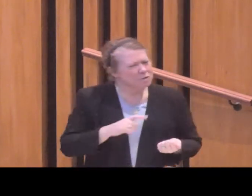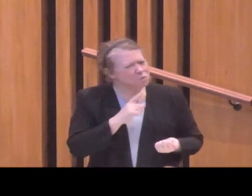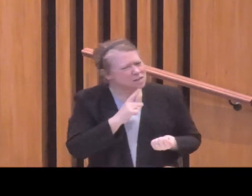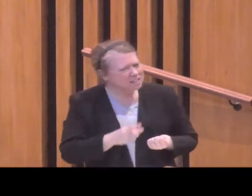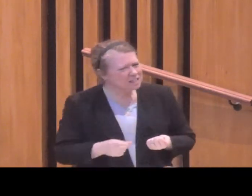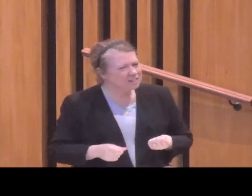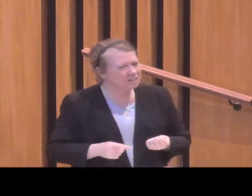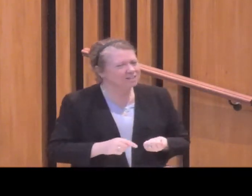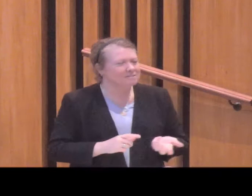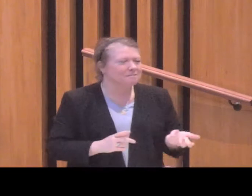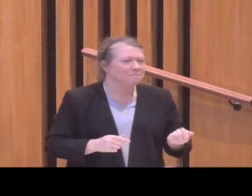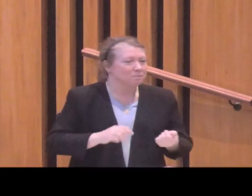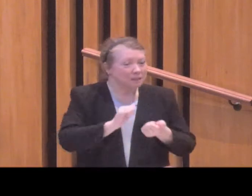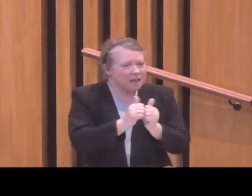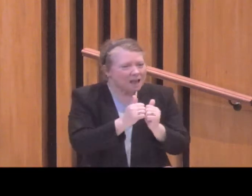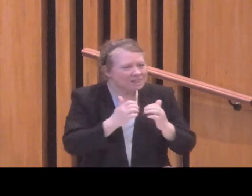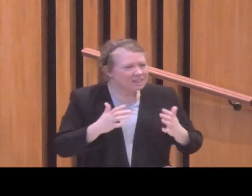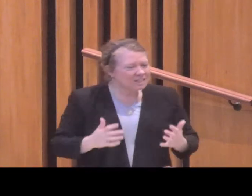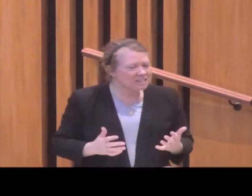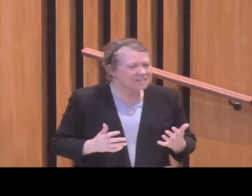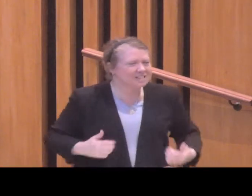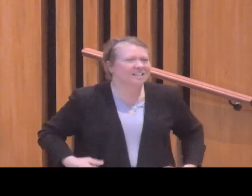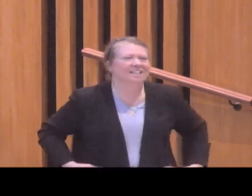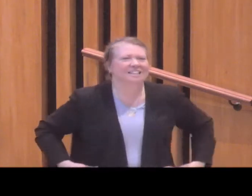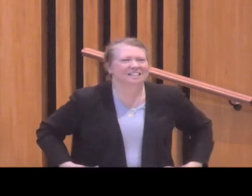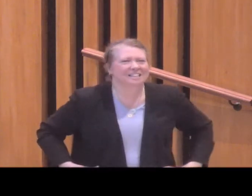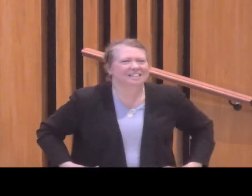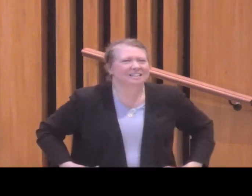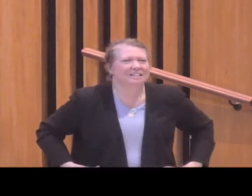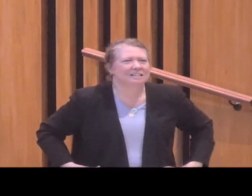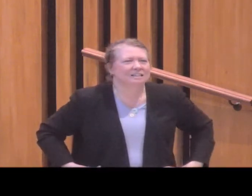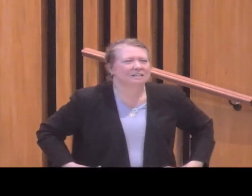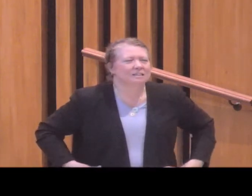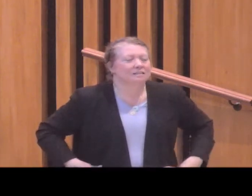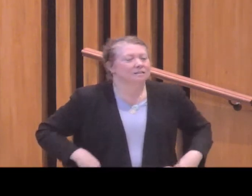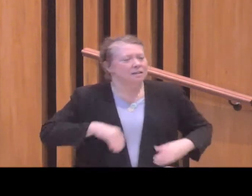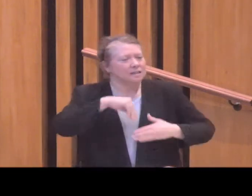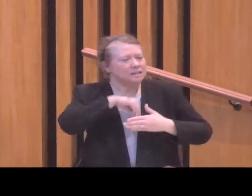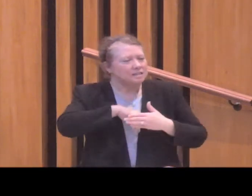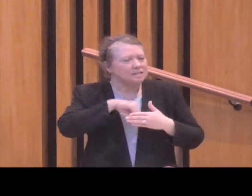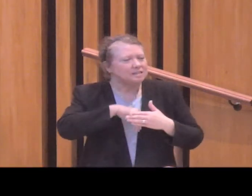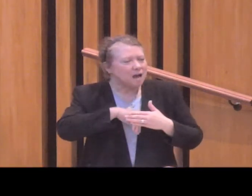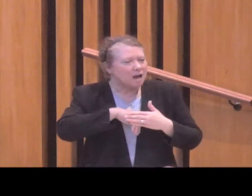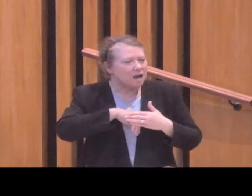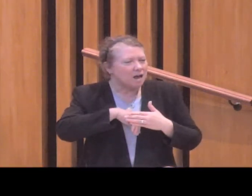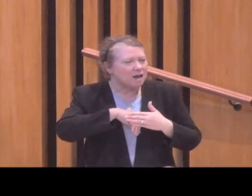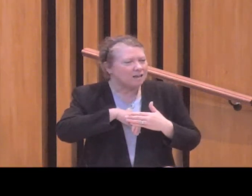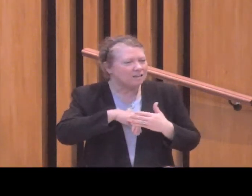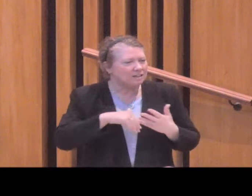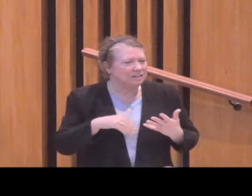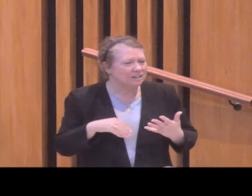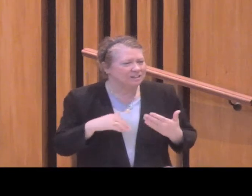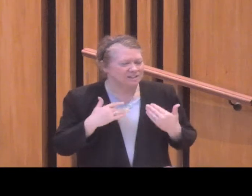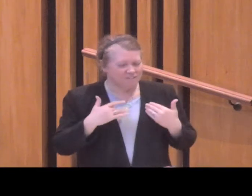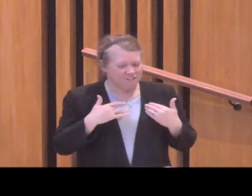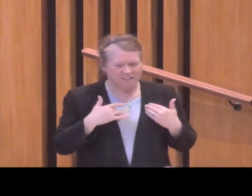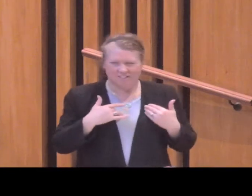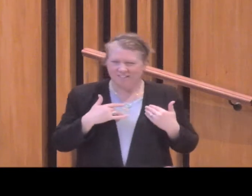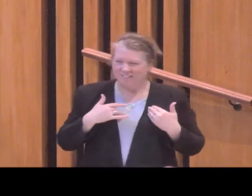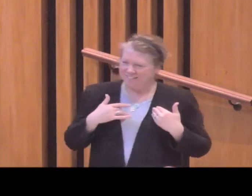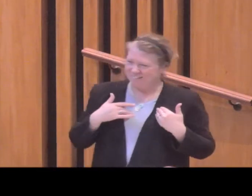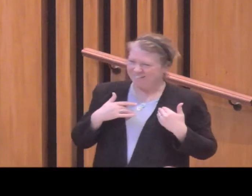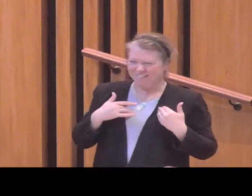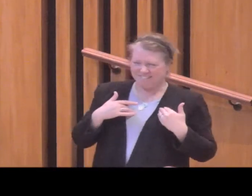understand, they just didn't ring right. It was something incongruent with that response, because you would